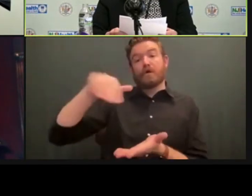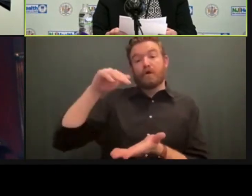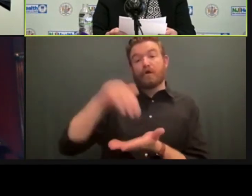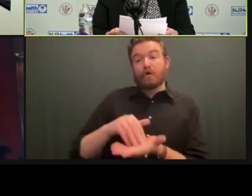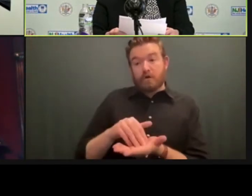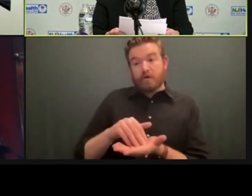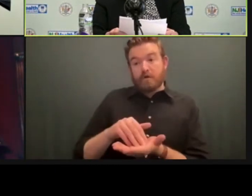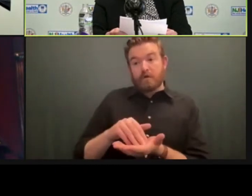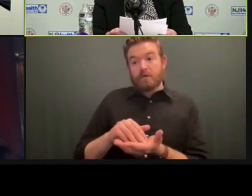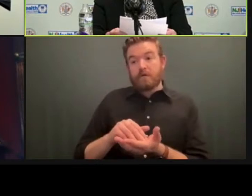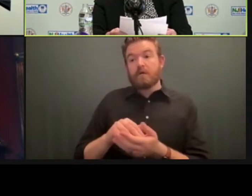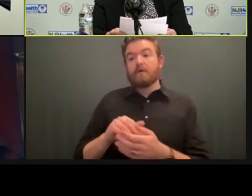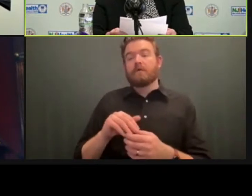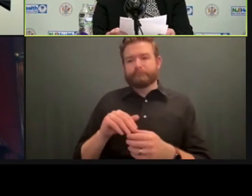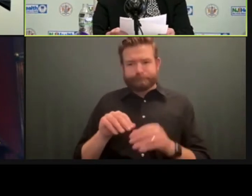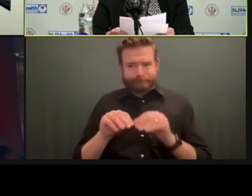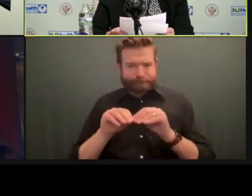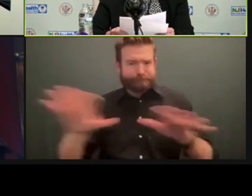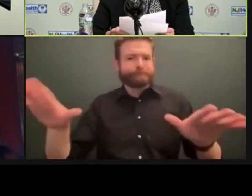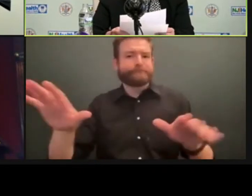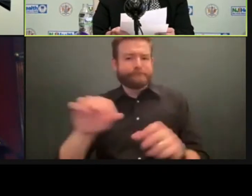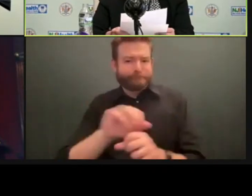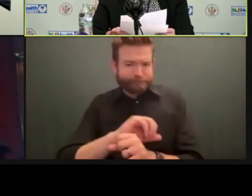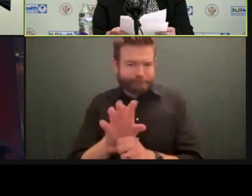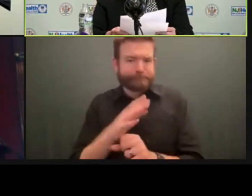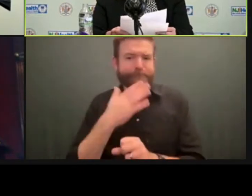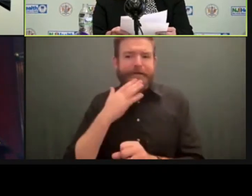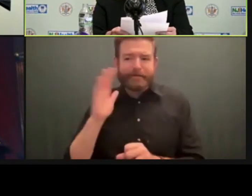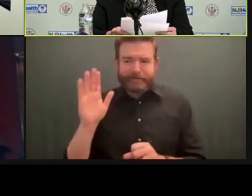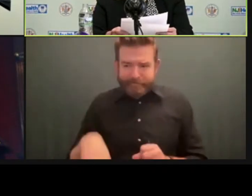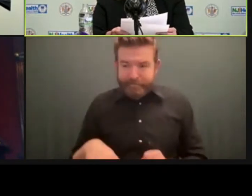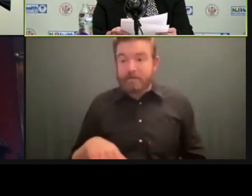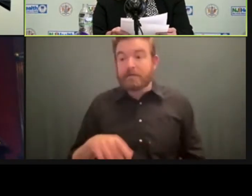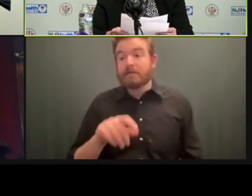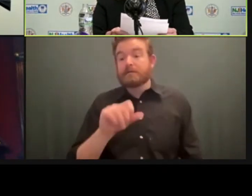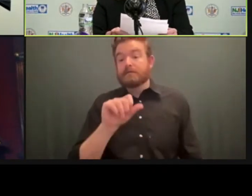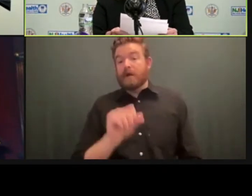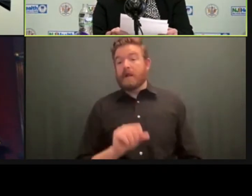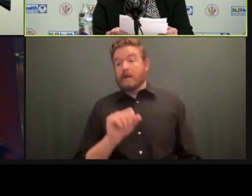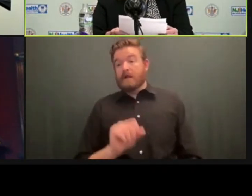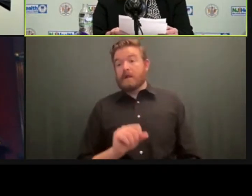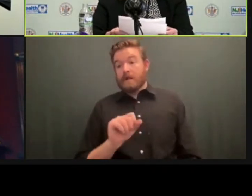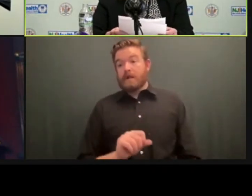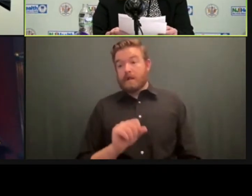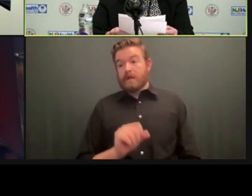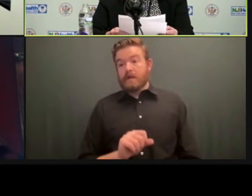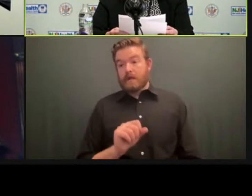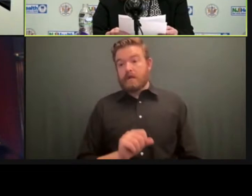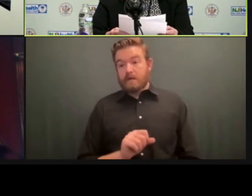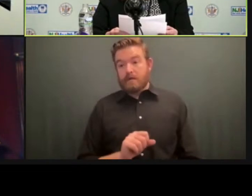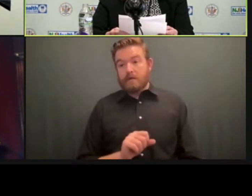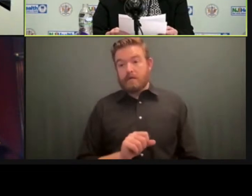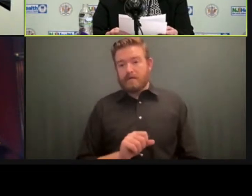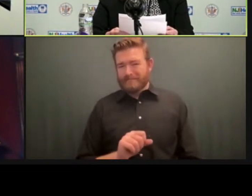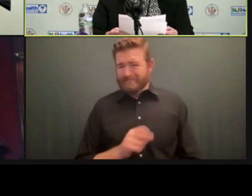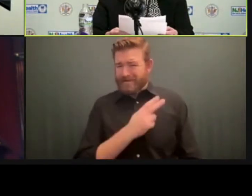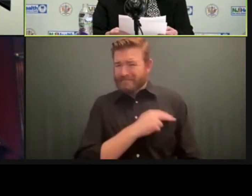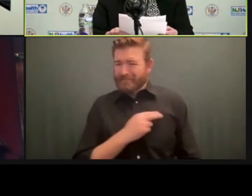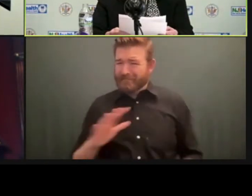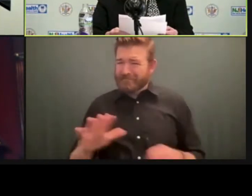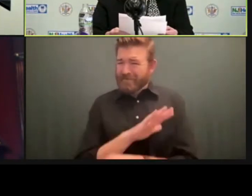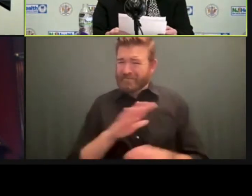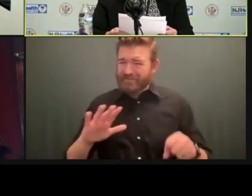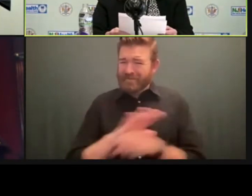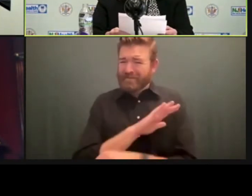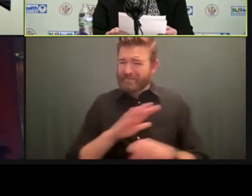of the state is reporting hospital census higher than our peak in April of 2020. Also, we are